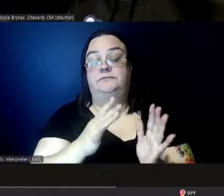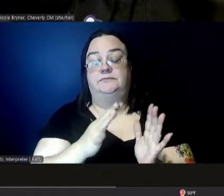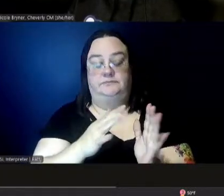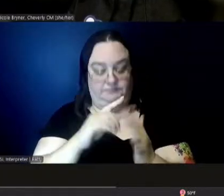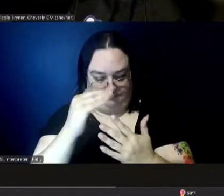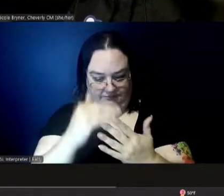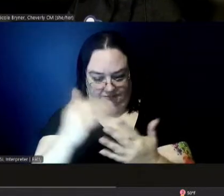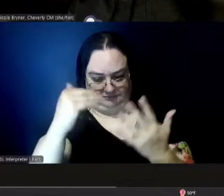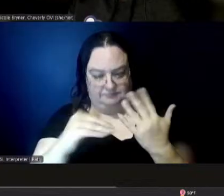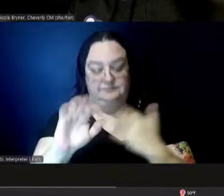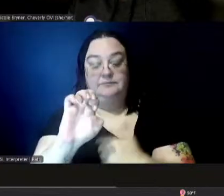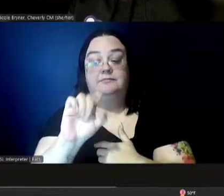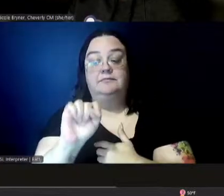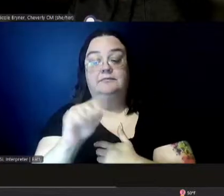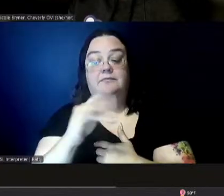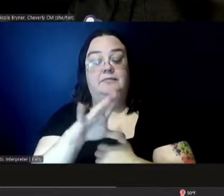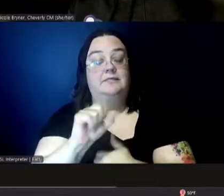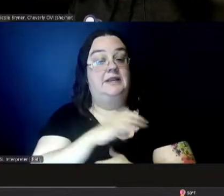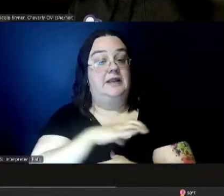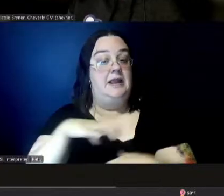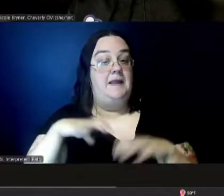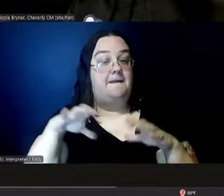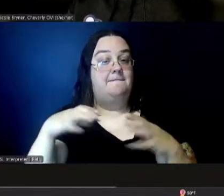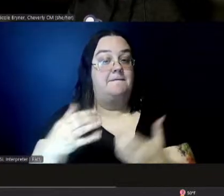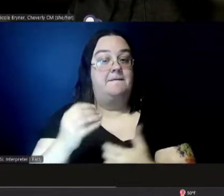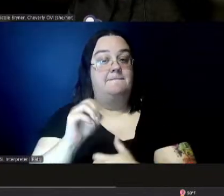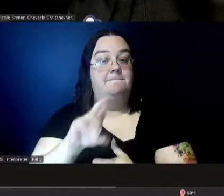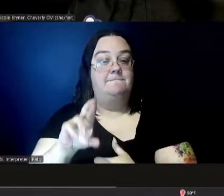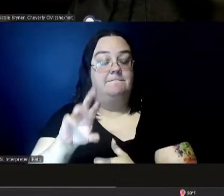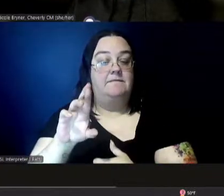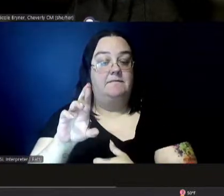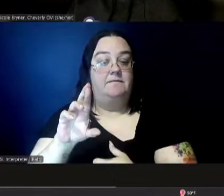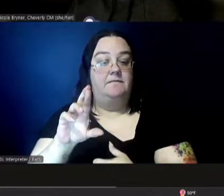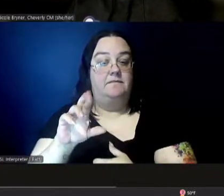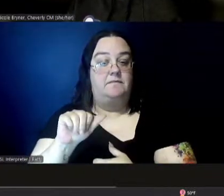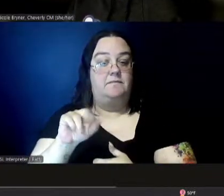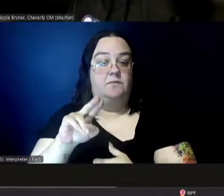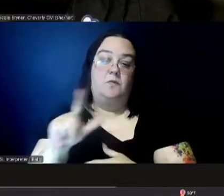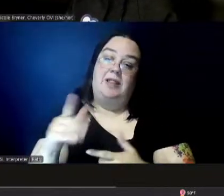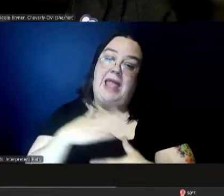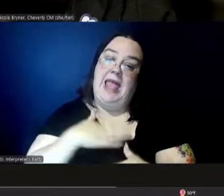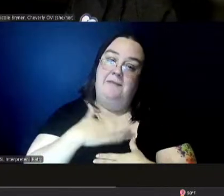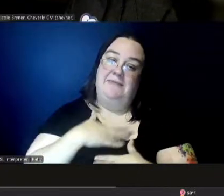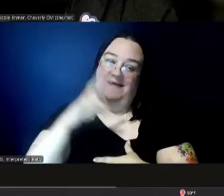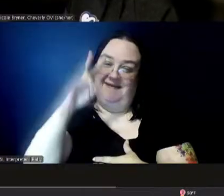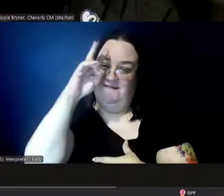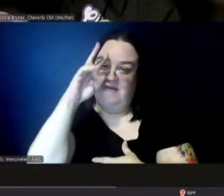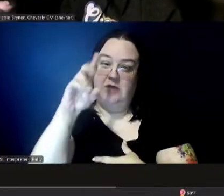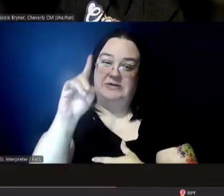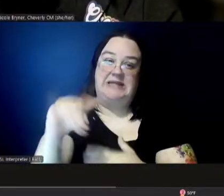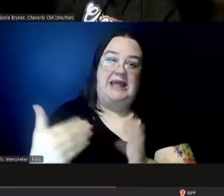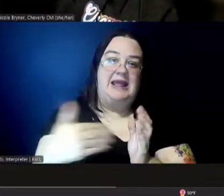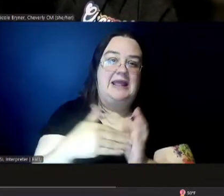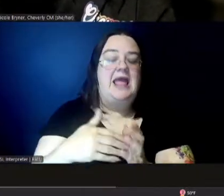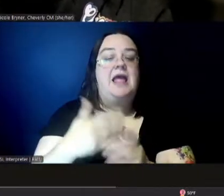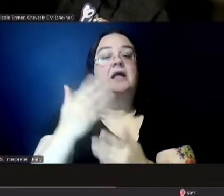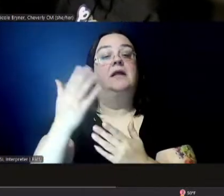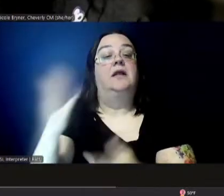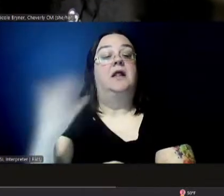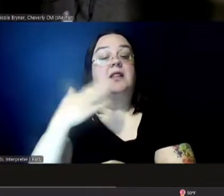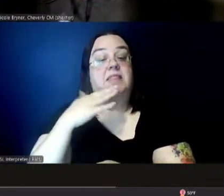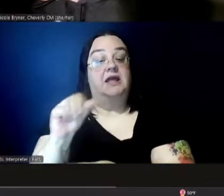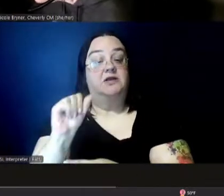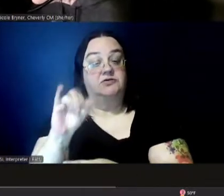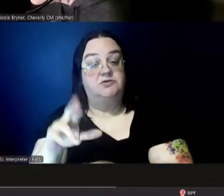Next is the Ethics Commission, Mr. Rule. Happy Veterans Day again. Go ahead. Thanks, sir. Mr.